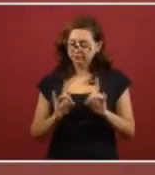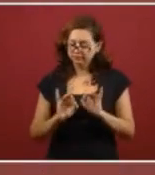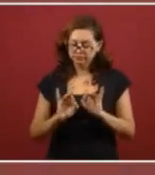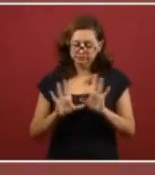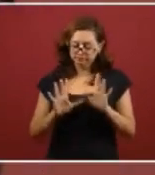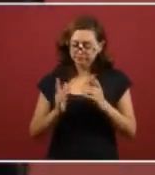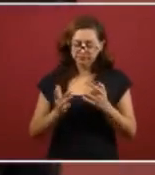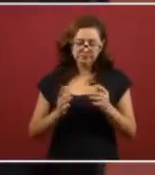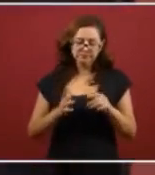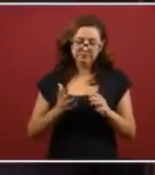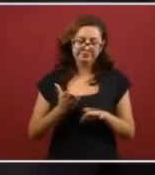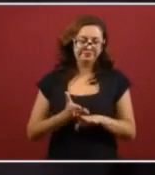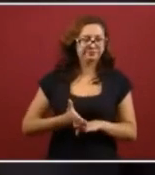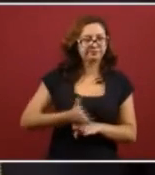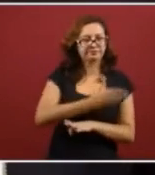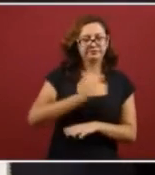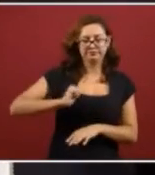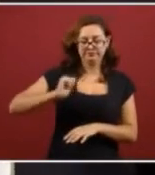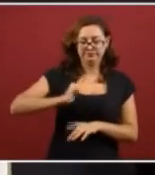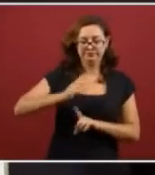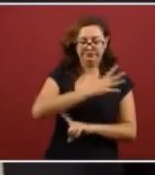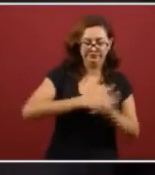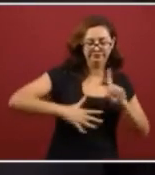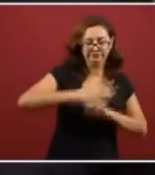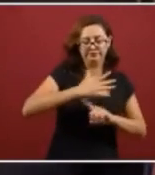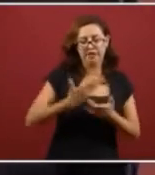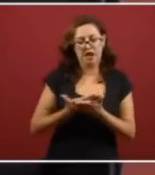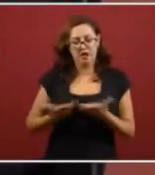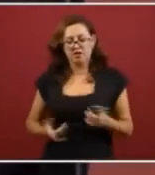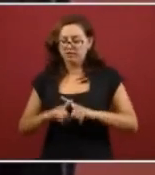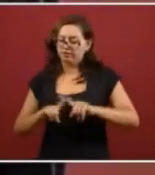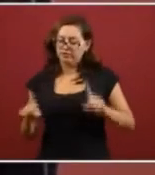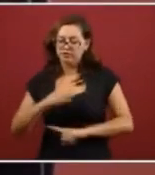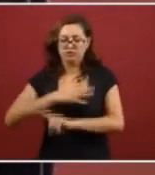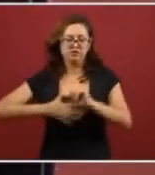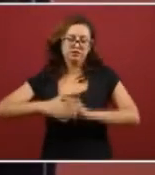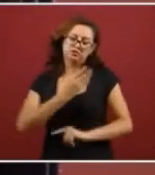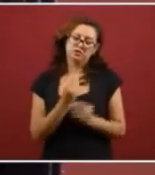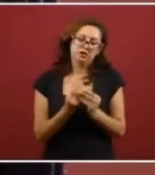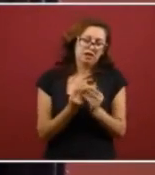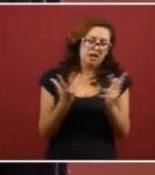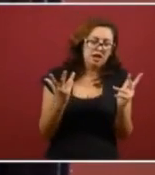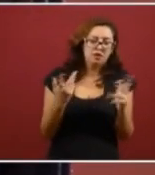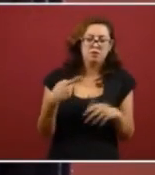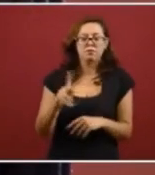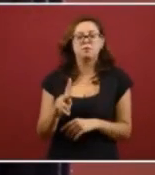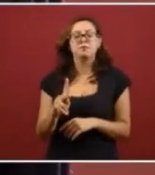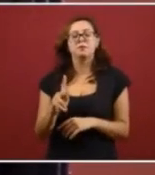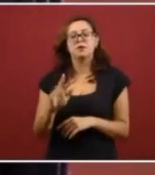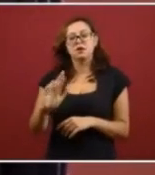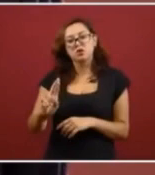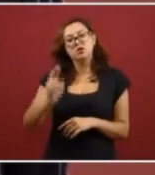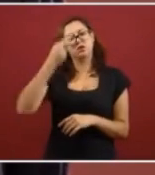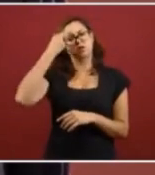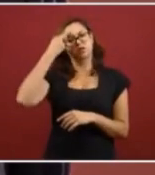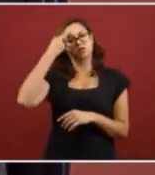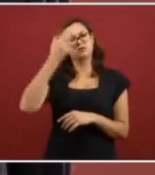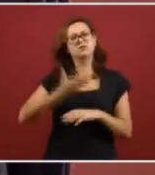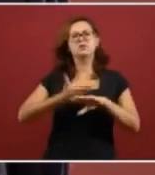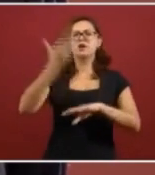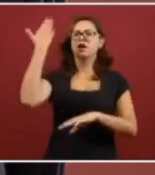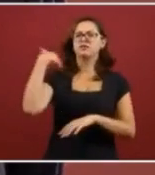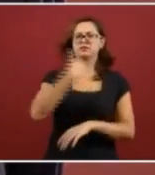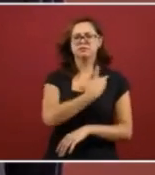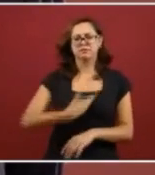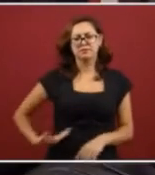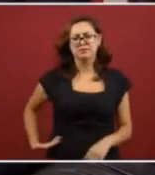If you just maintain all the proportions of a different time, of course. El presidente Juárez,